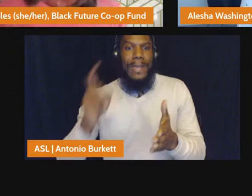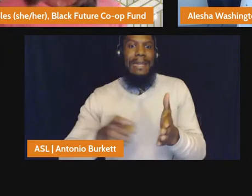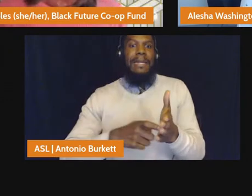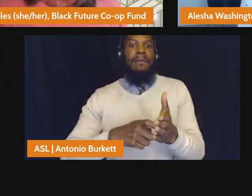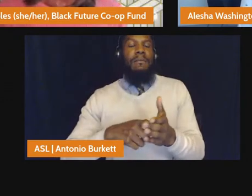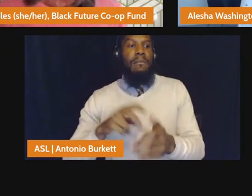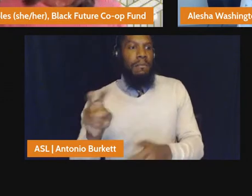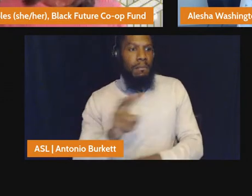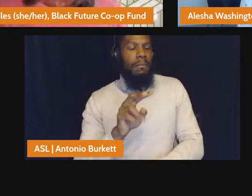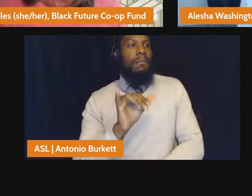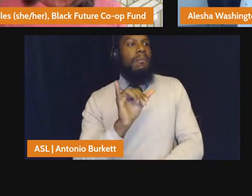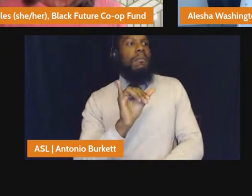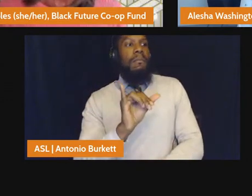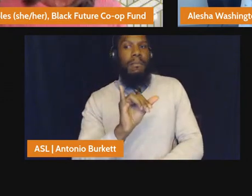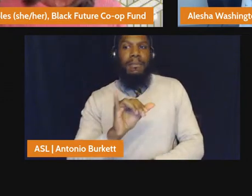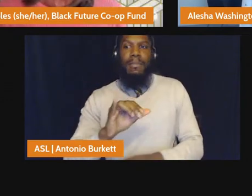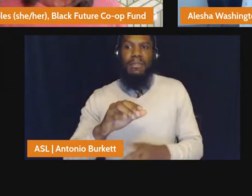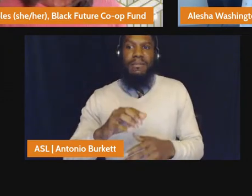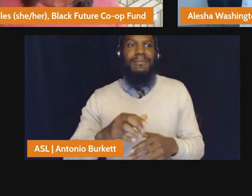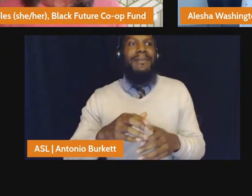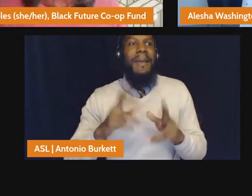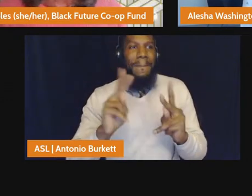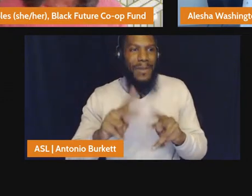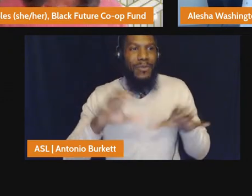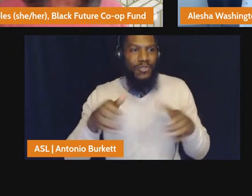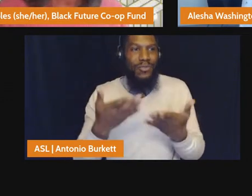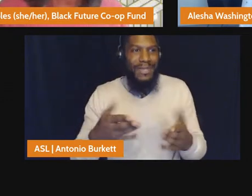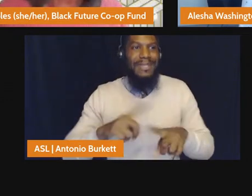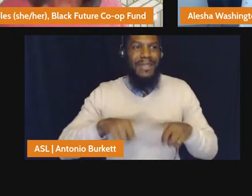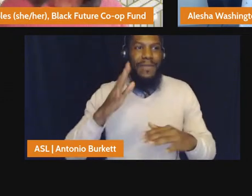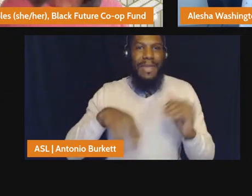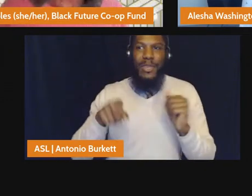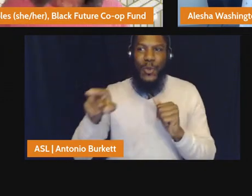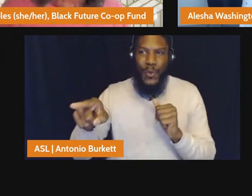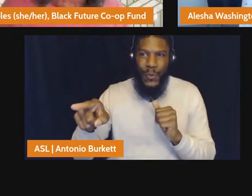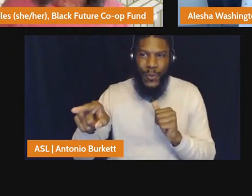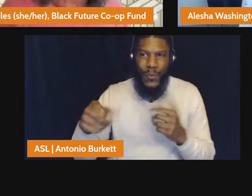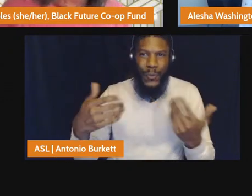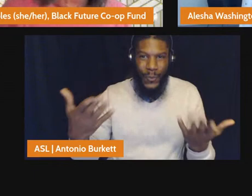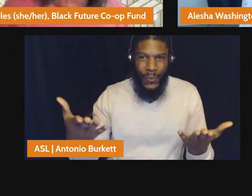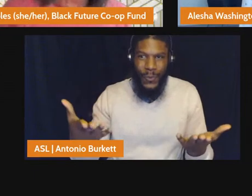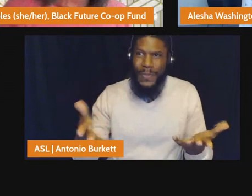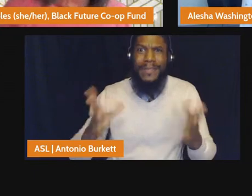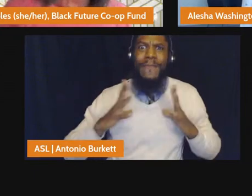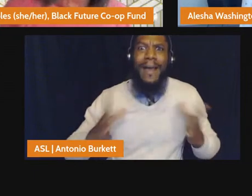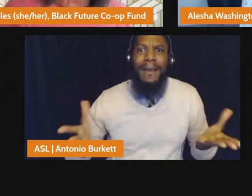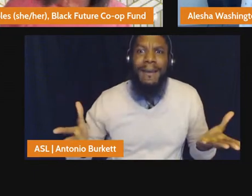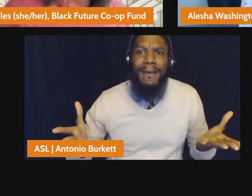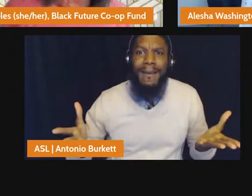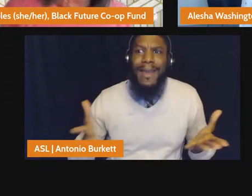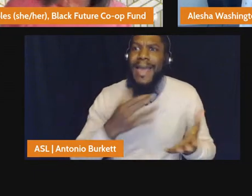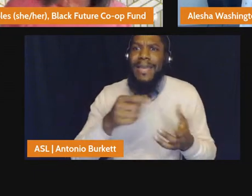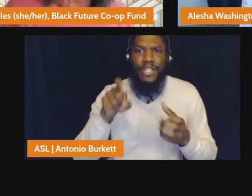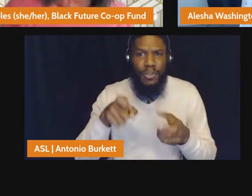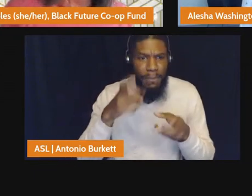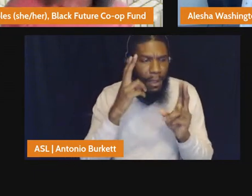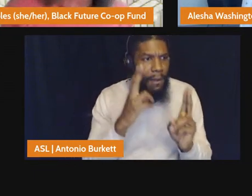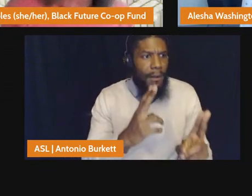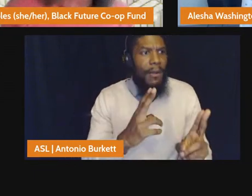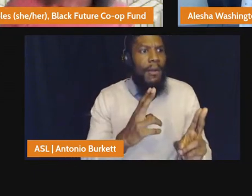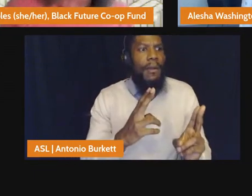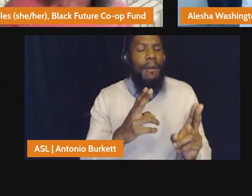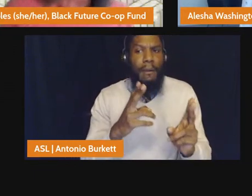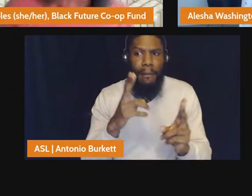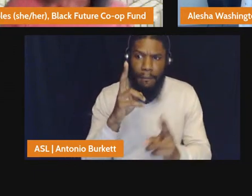recognition that other people do things differently than you do. And that can be just as legitimate, and that can also be honored, and that can also be